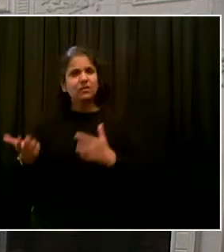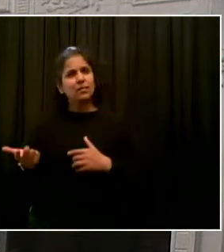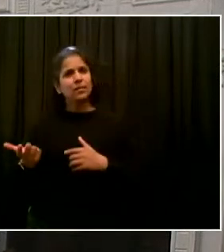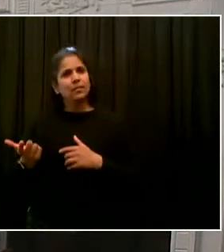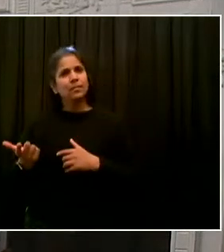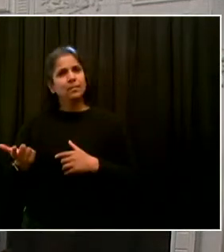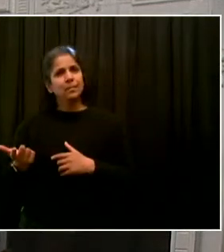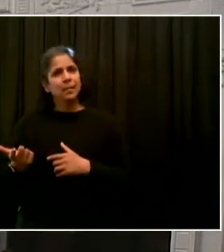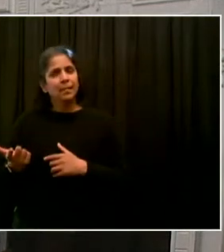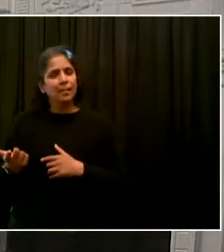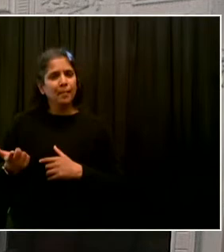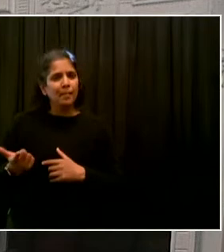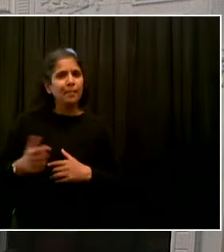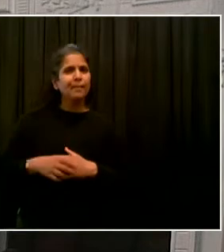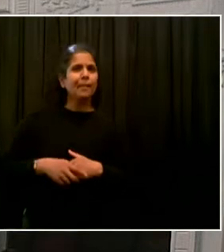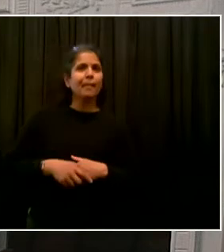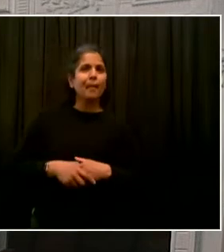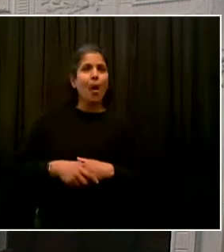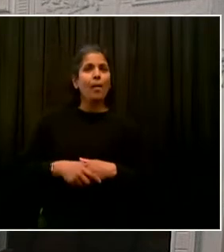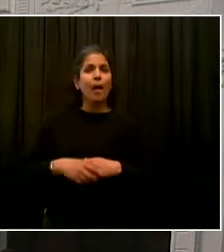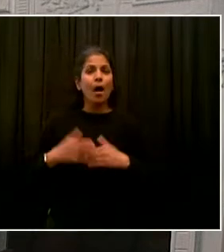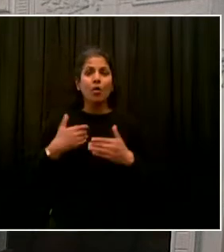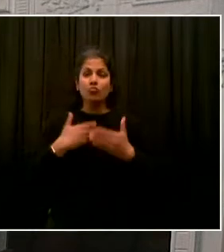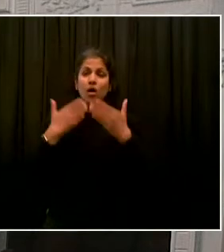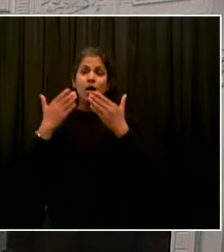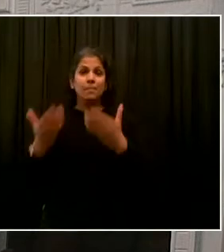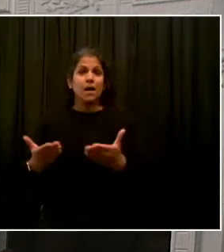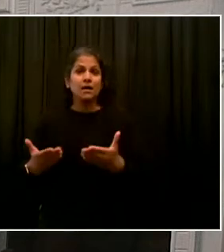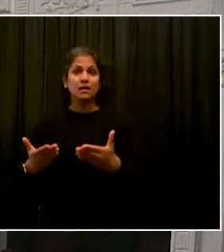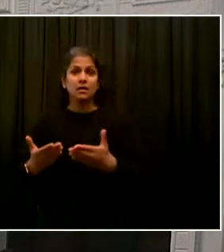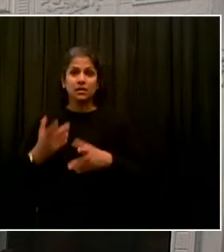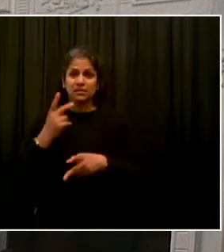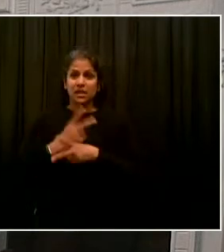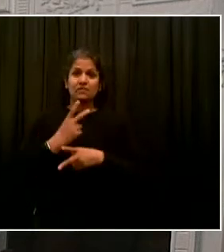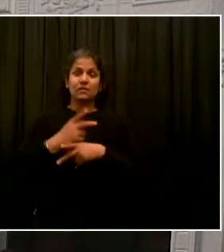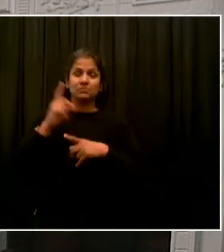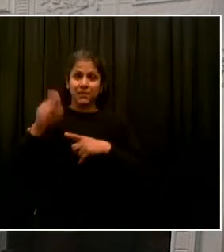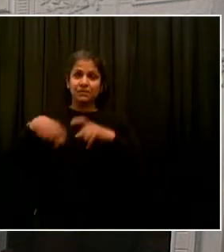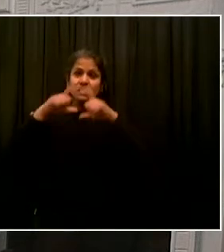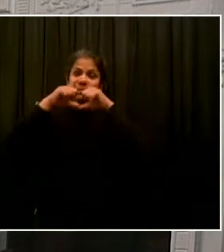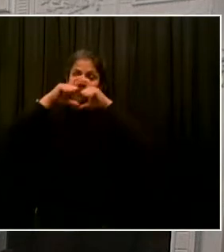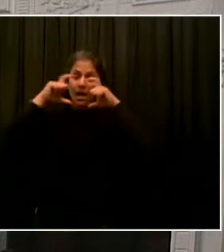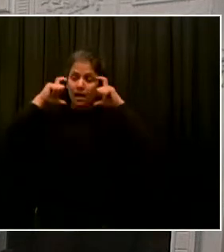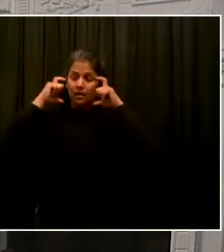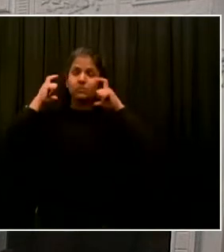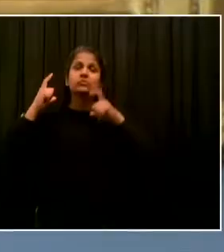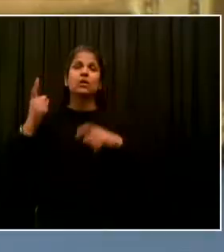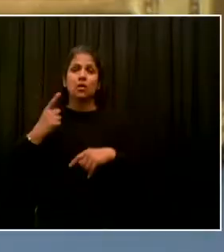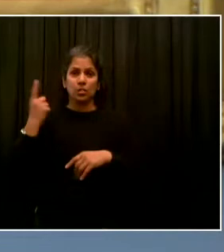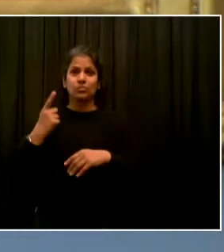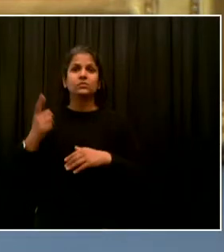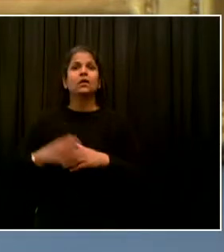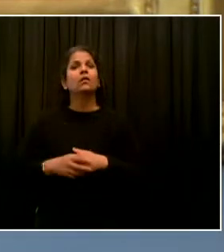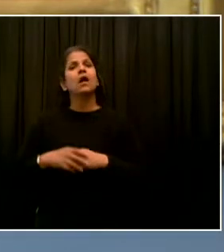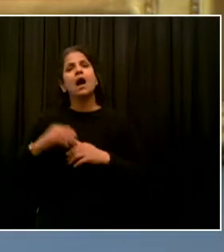that's recommended as well for masks? Right, very And then clear, very New clear. Yorkers All New over- Yorkers, every New Yorker over